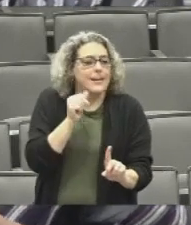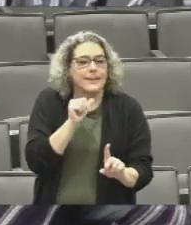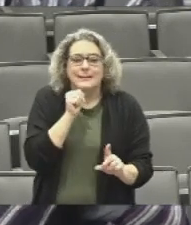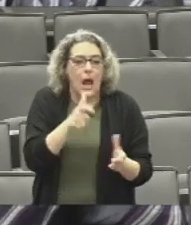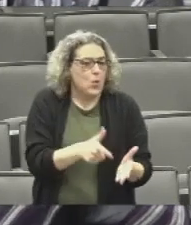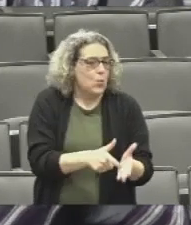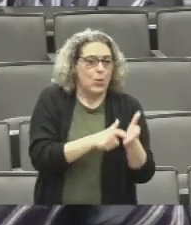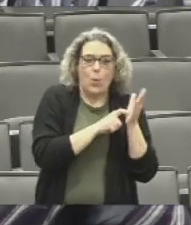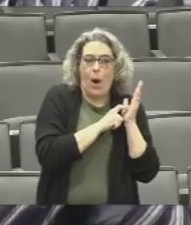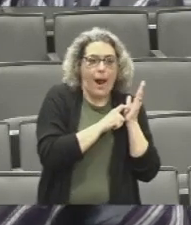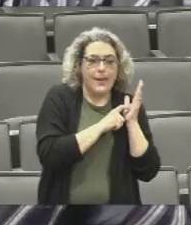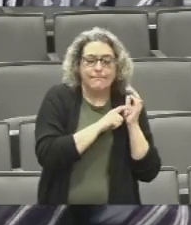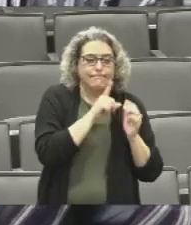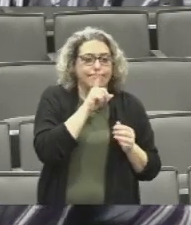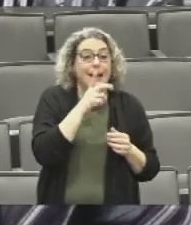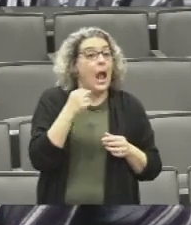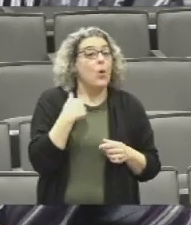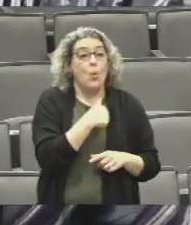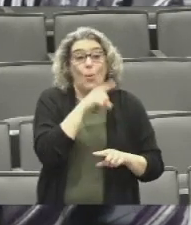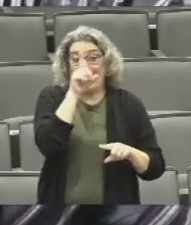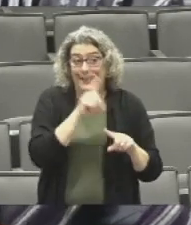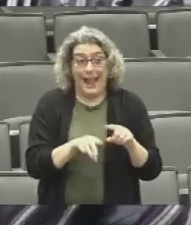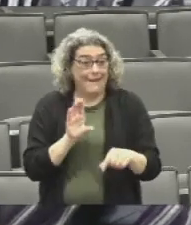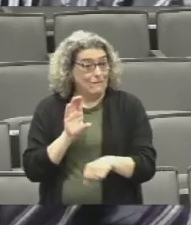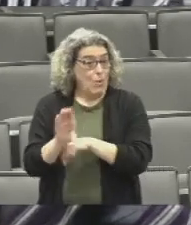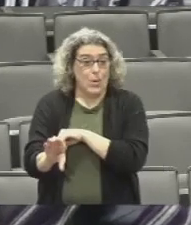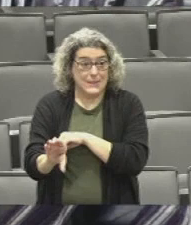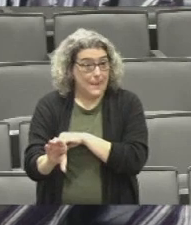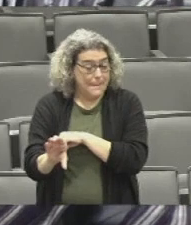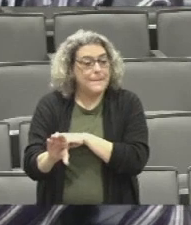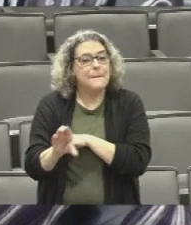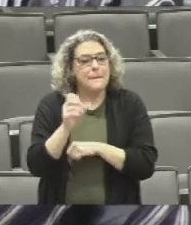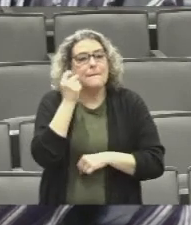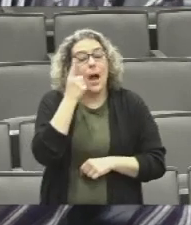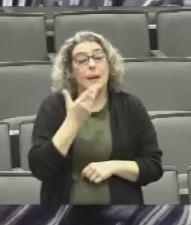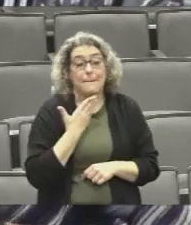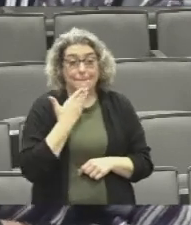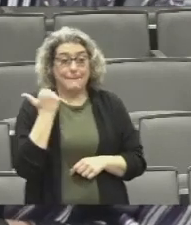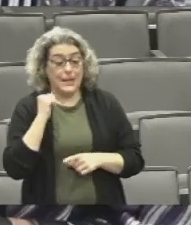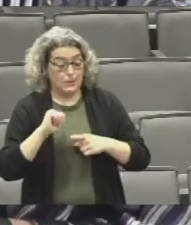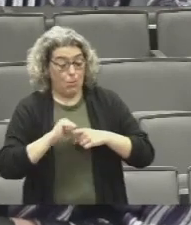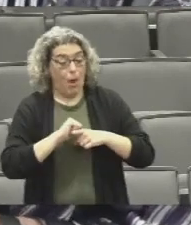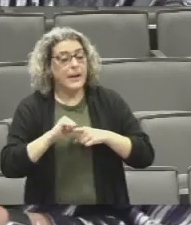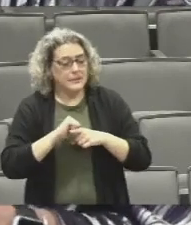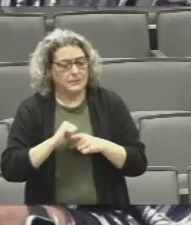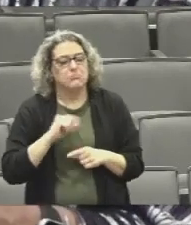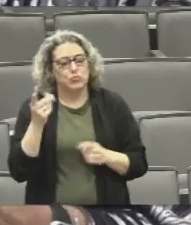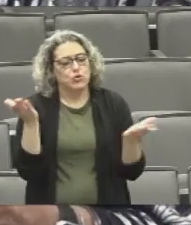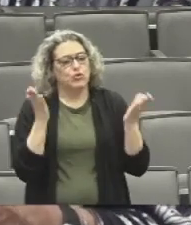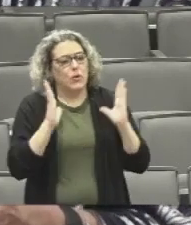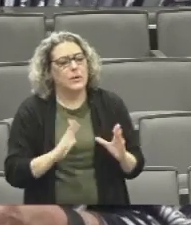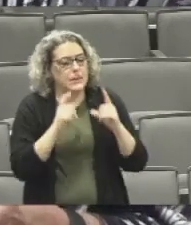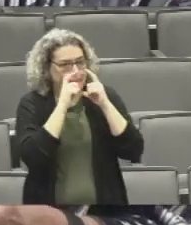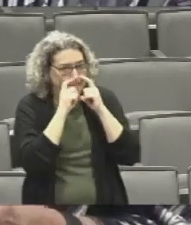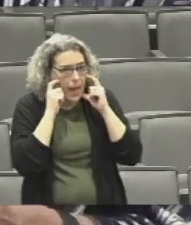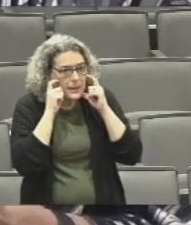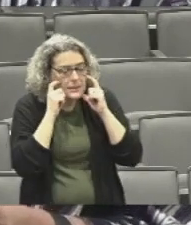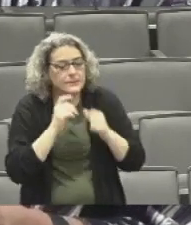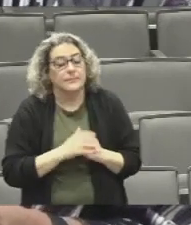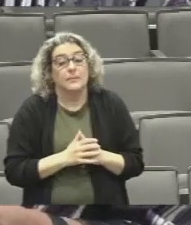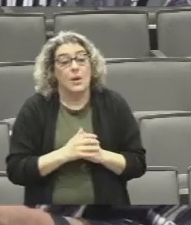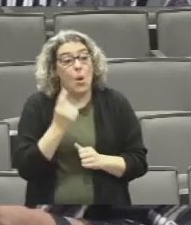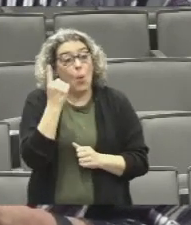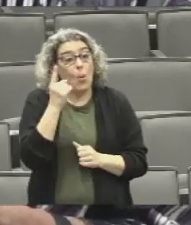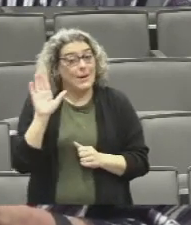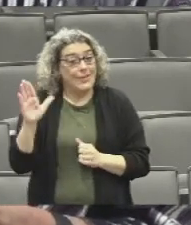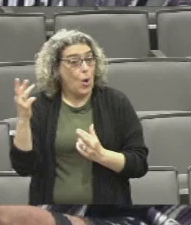It's not a request, or we cannot actually enforce it, but best practice is that servers would wear masks. One of the